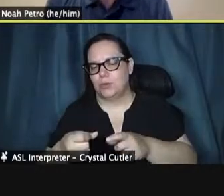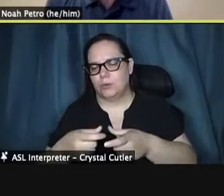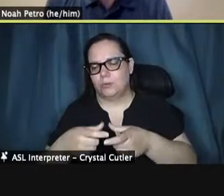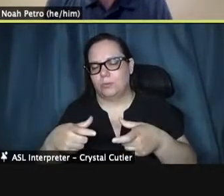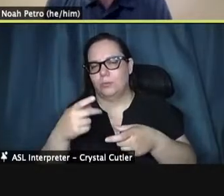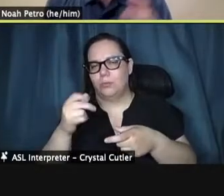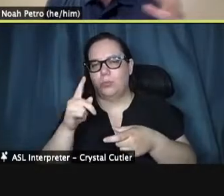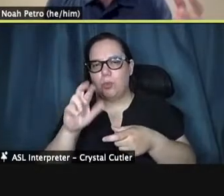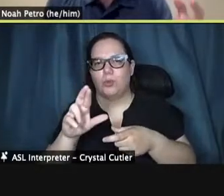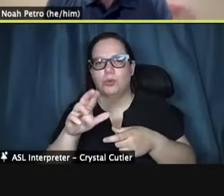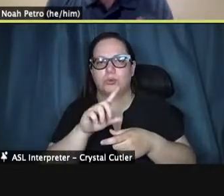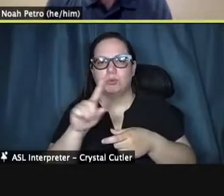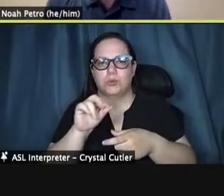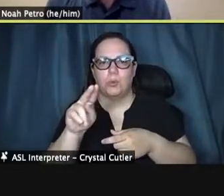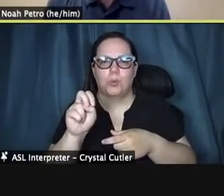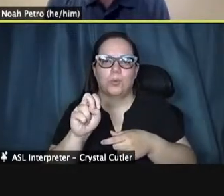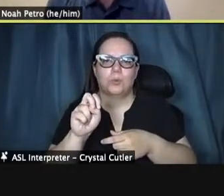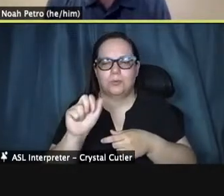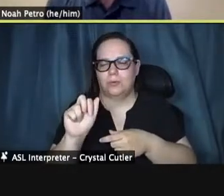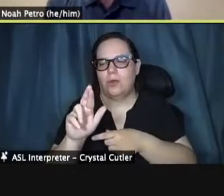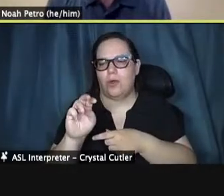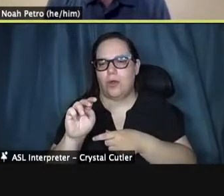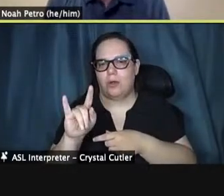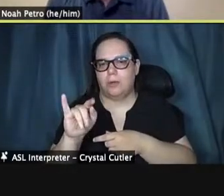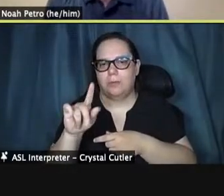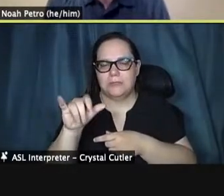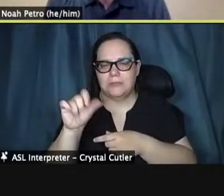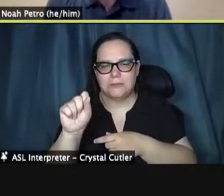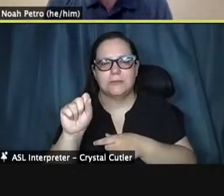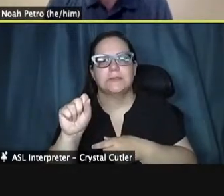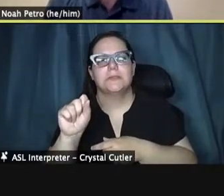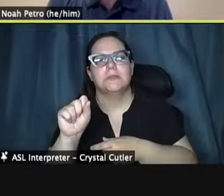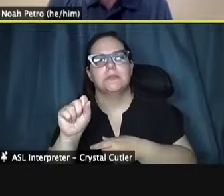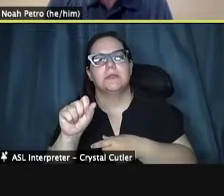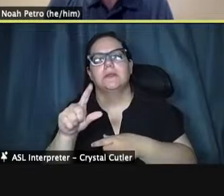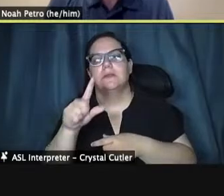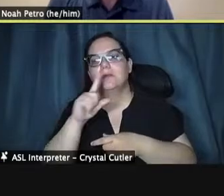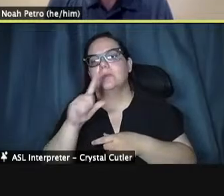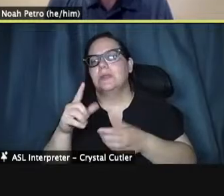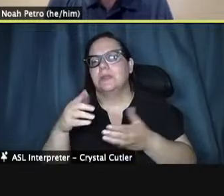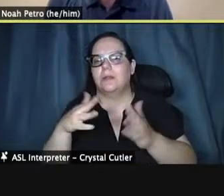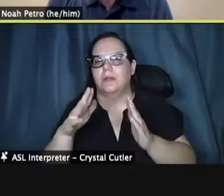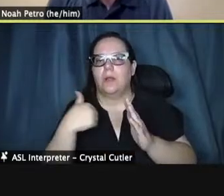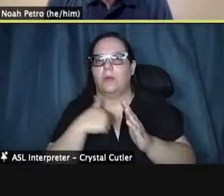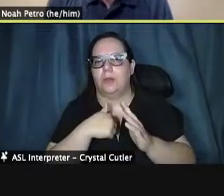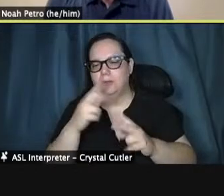data set, allowing us, as Jim alluded to understand this remarkable polar environment.